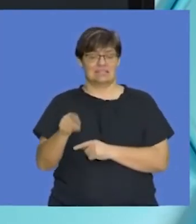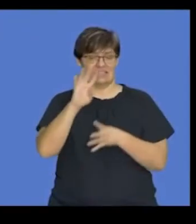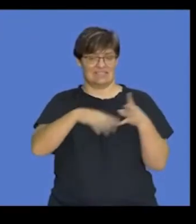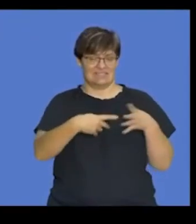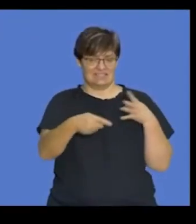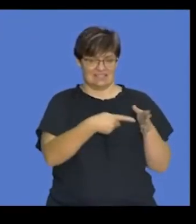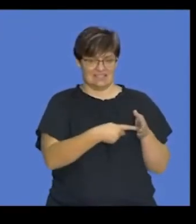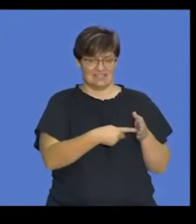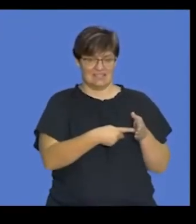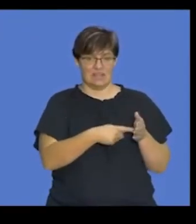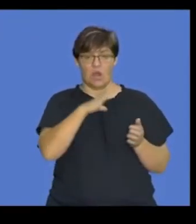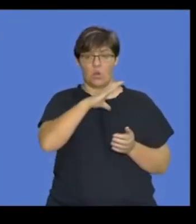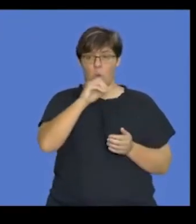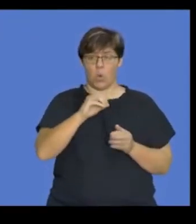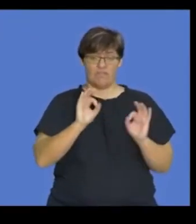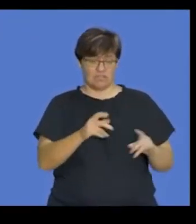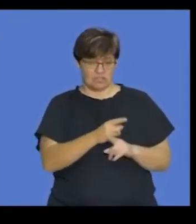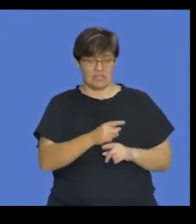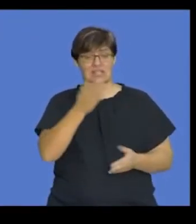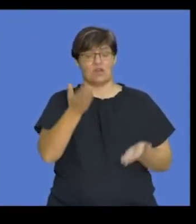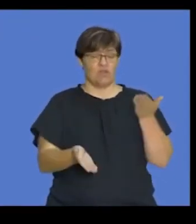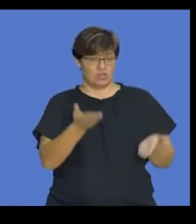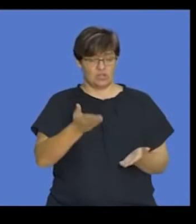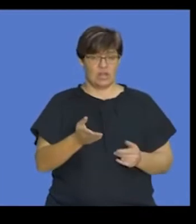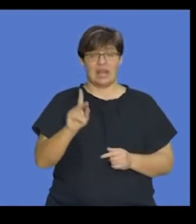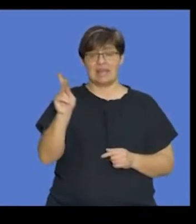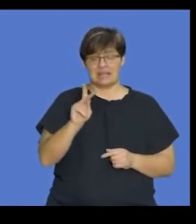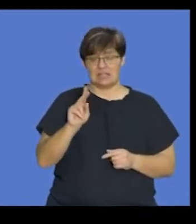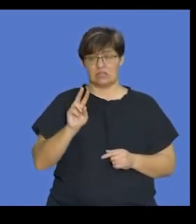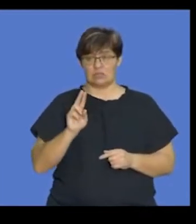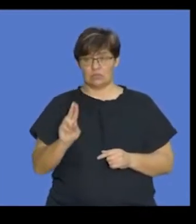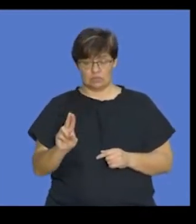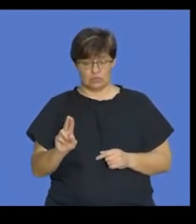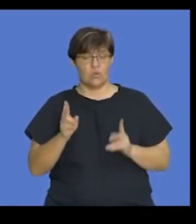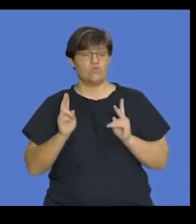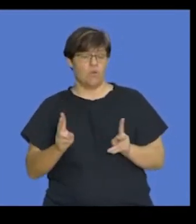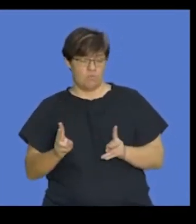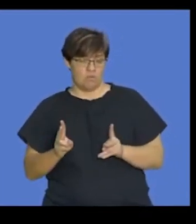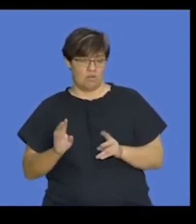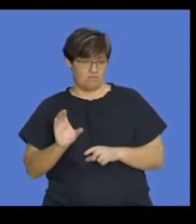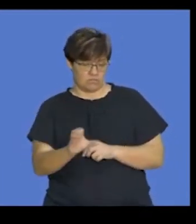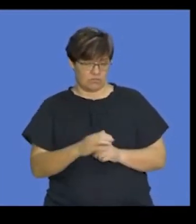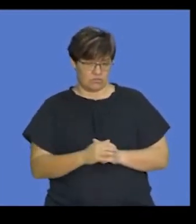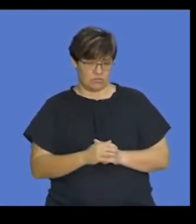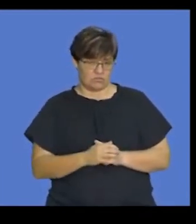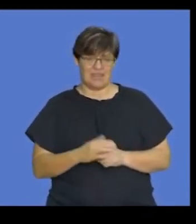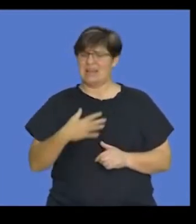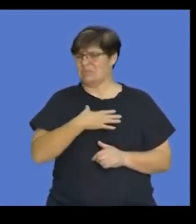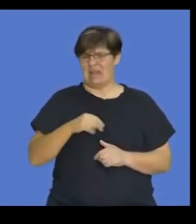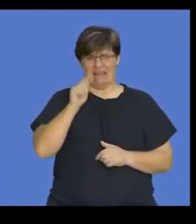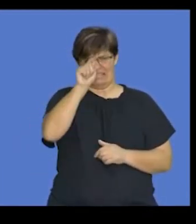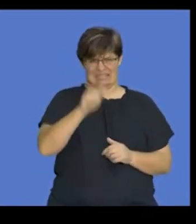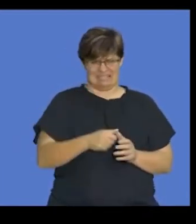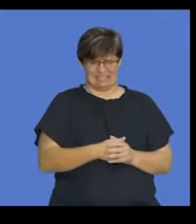That leads us to this equation where my coefficient is the ratio kinetic friction to normal